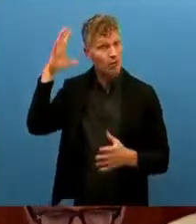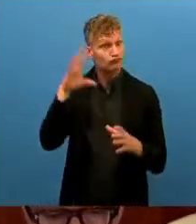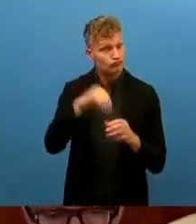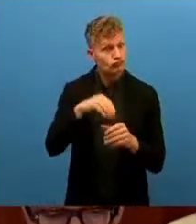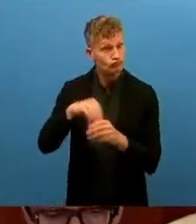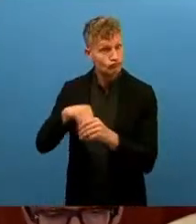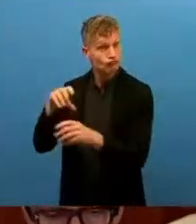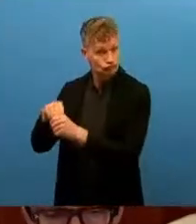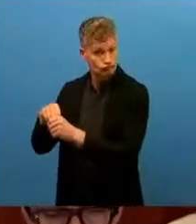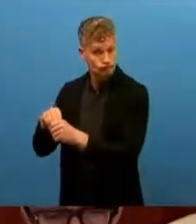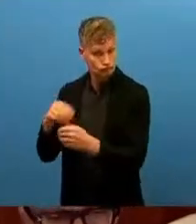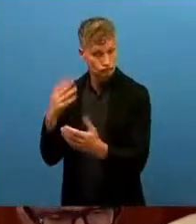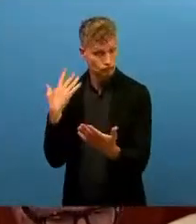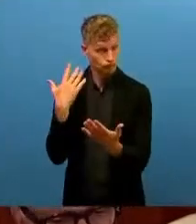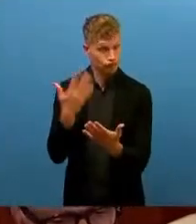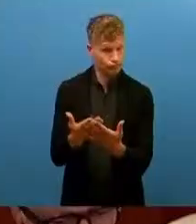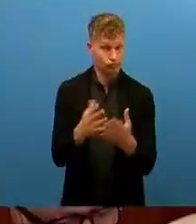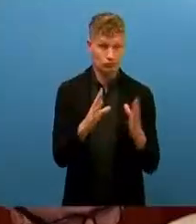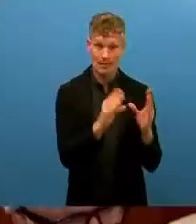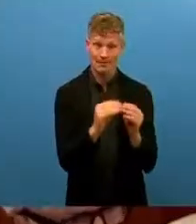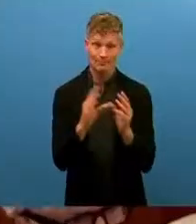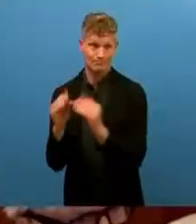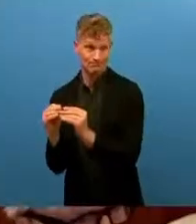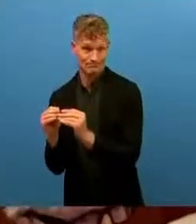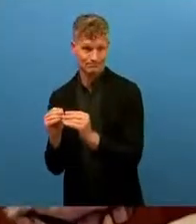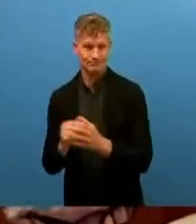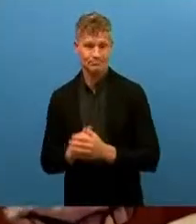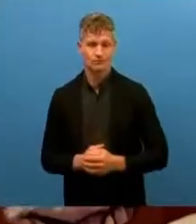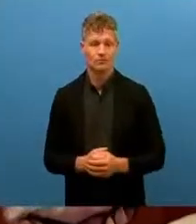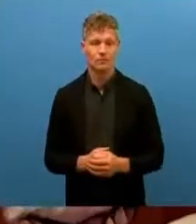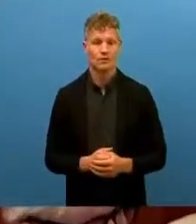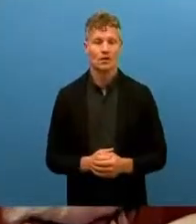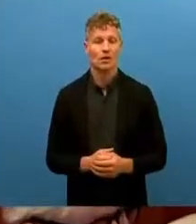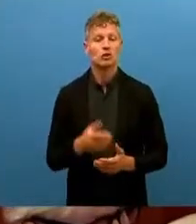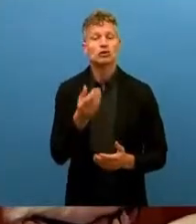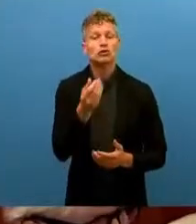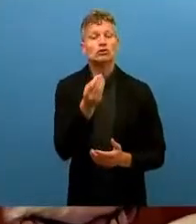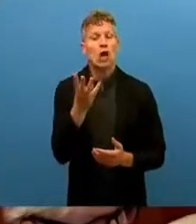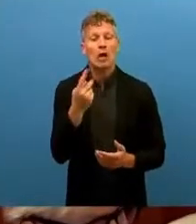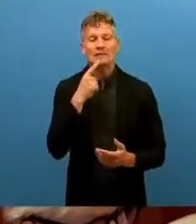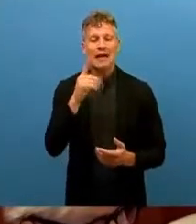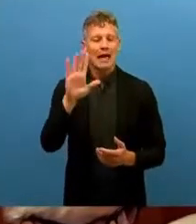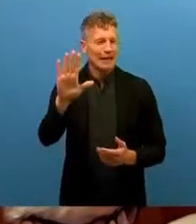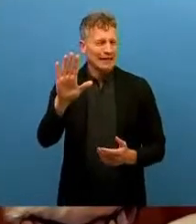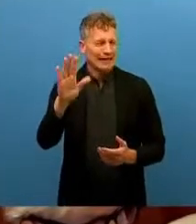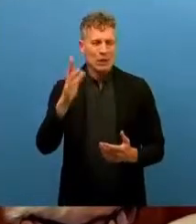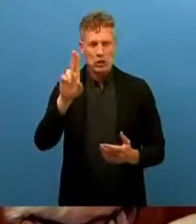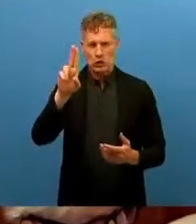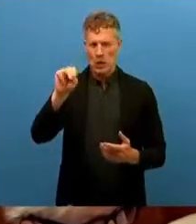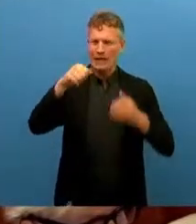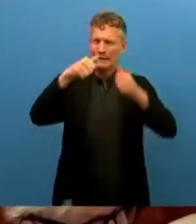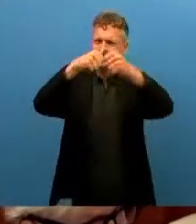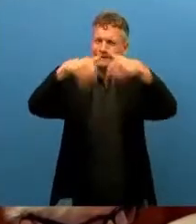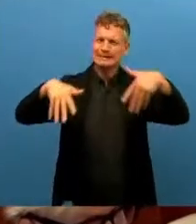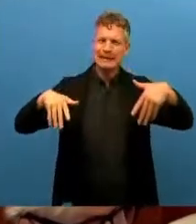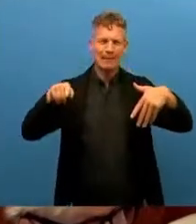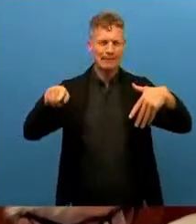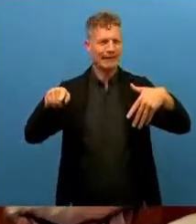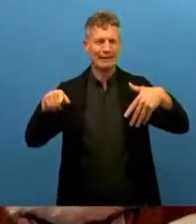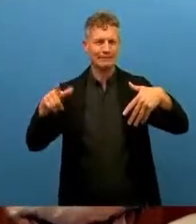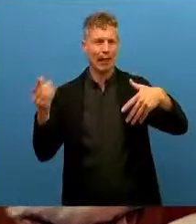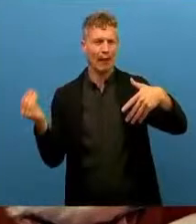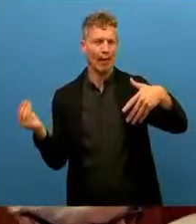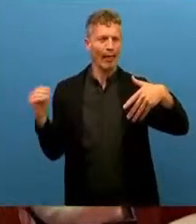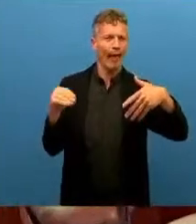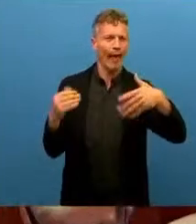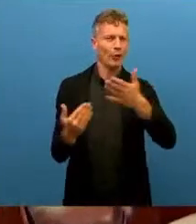system. However, there was a shared recognition that the current system is not working and that